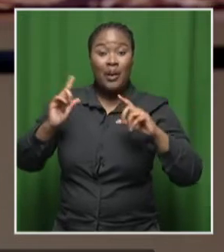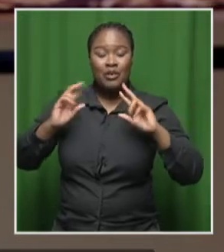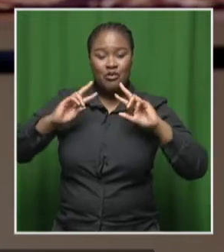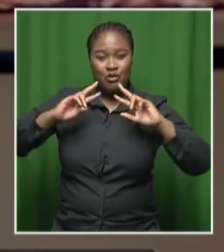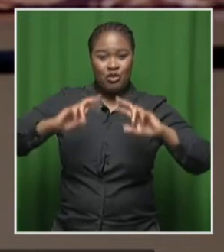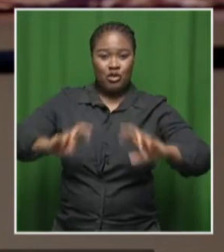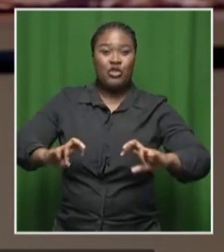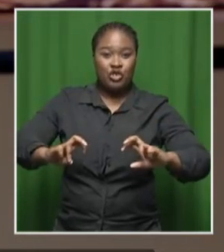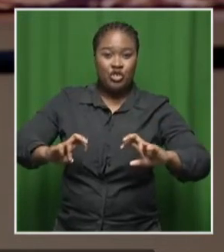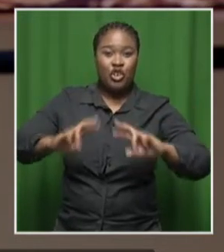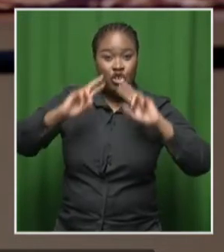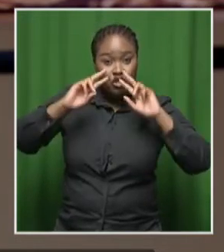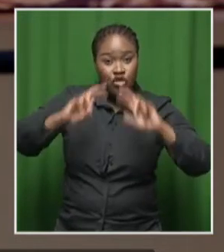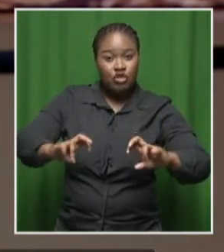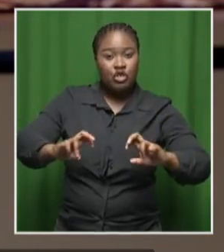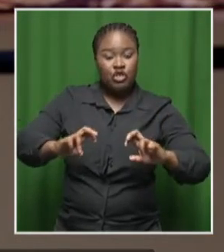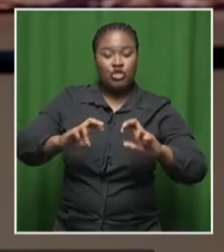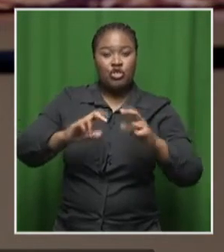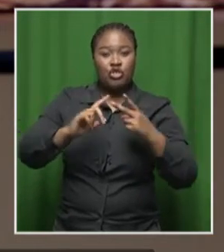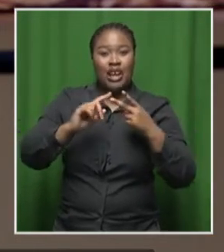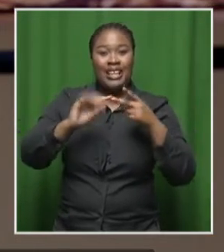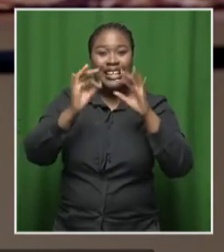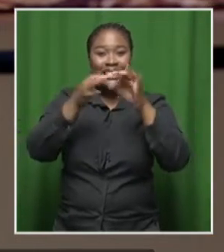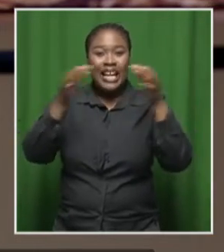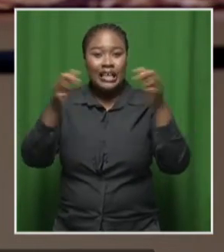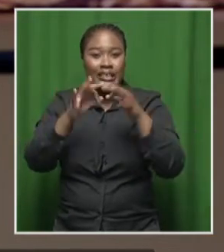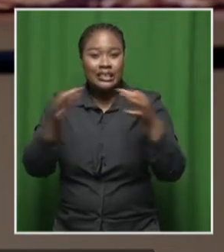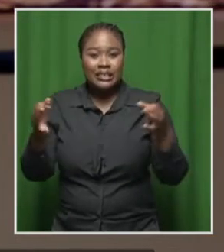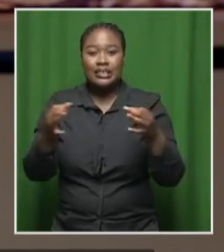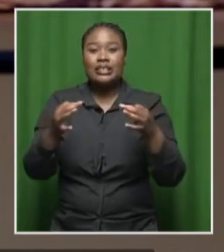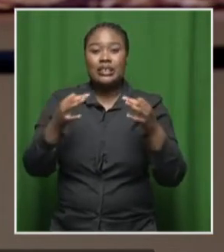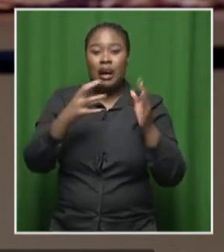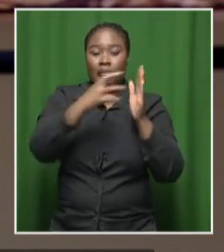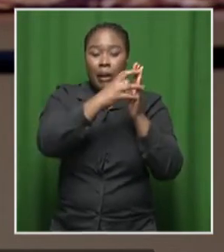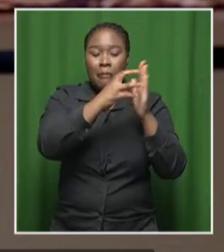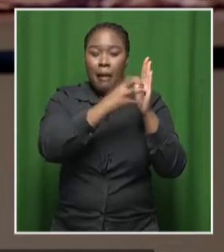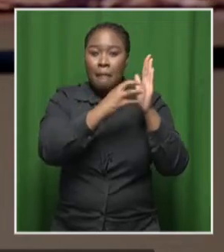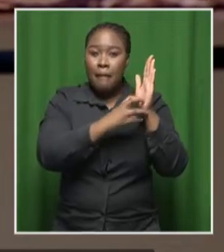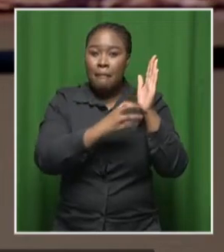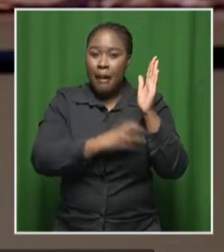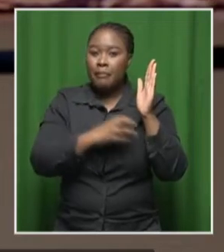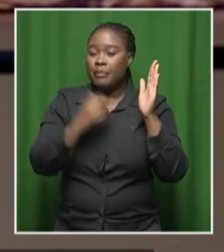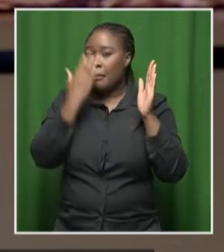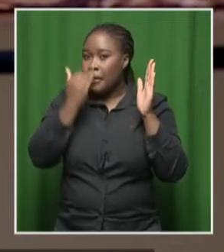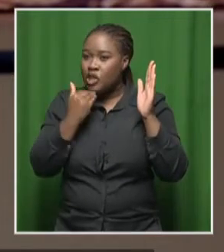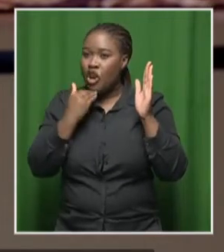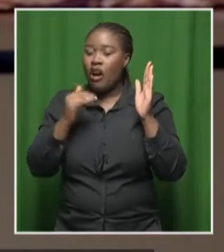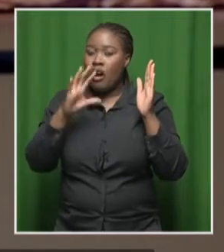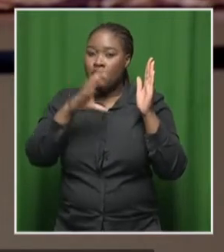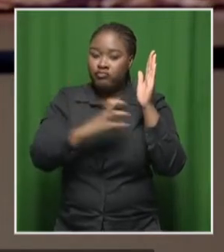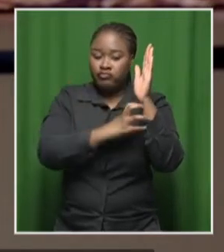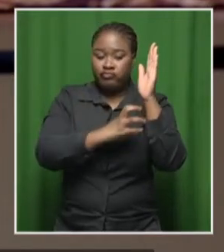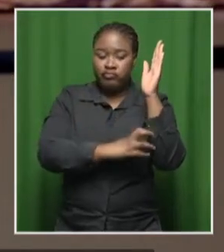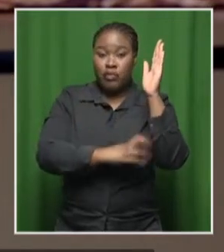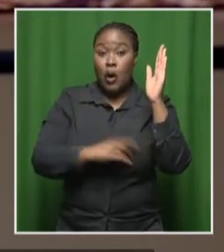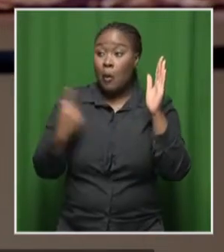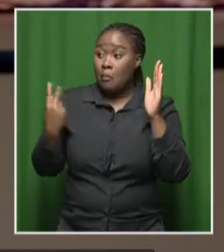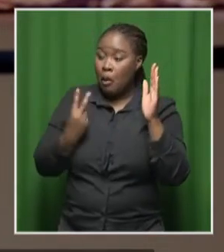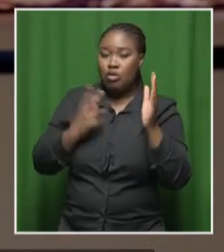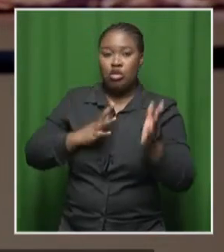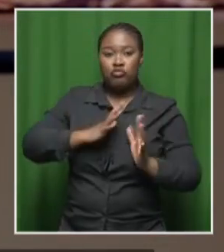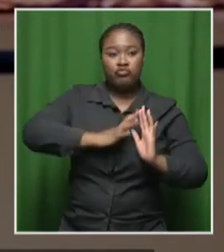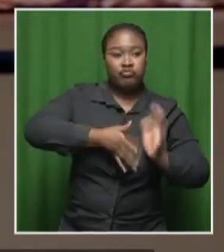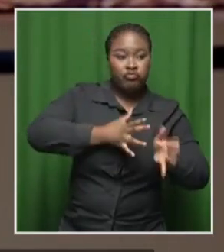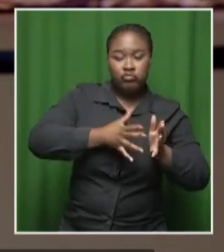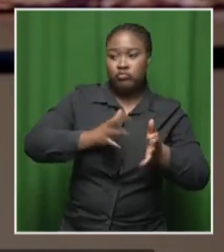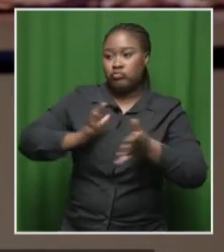Okay. But the writing and the text work extremely closely together. We're both in the space. We're both talking to people. We're both interviewing. Often I have no